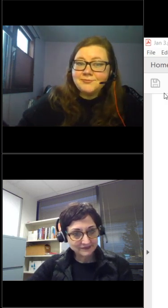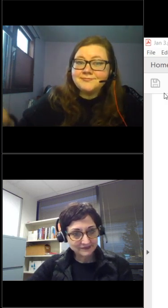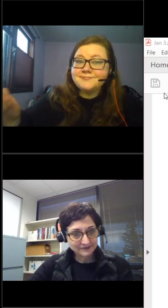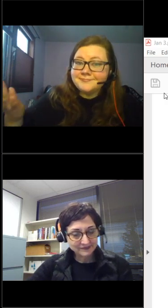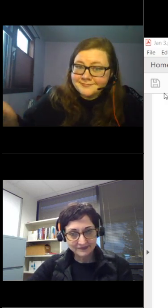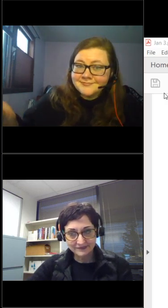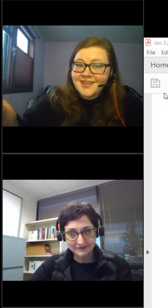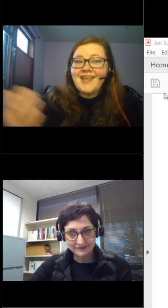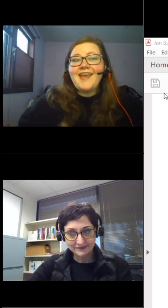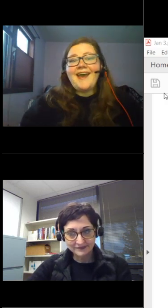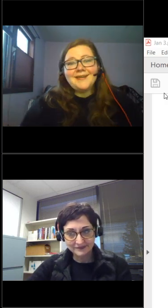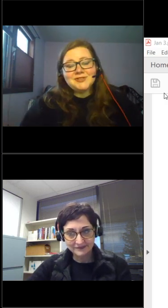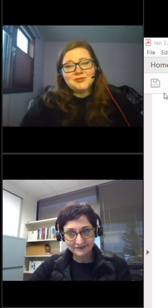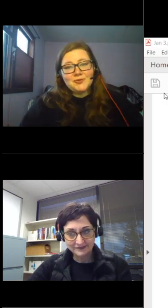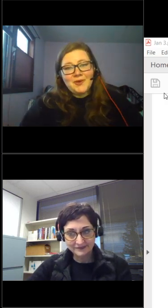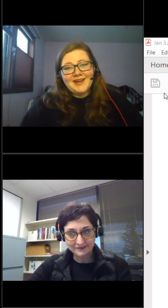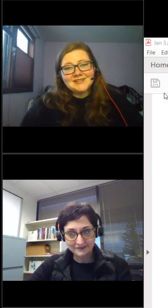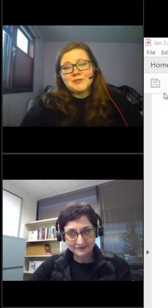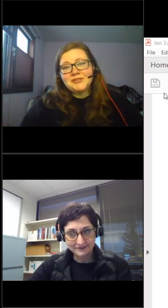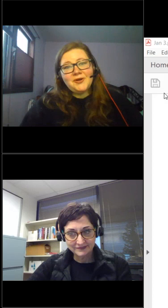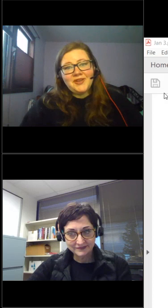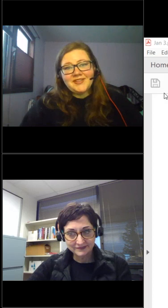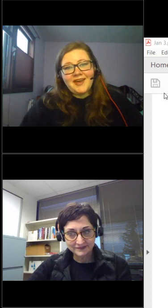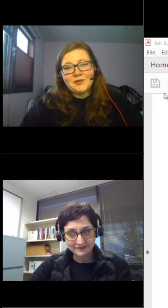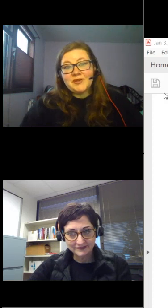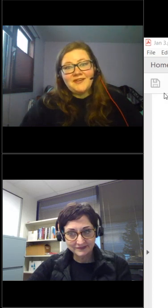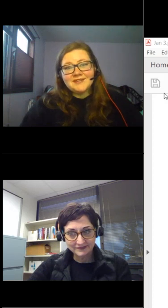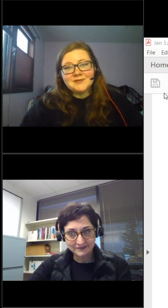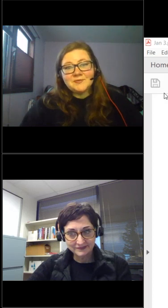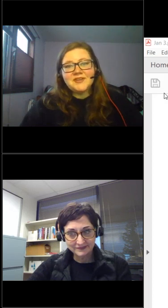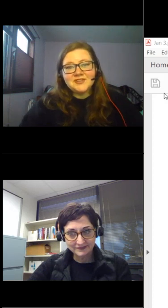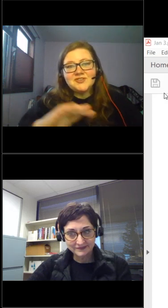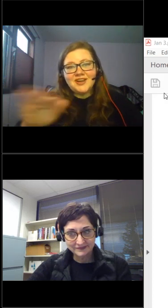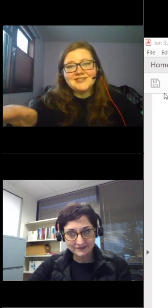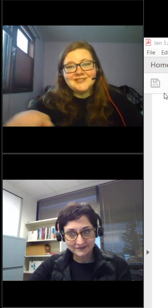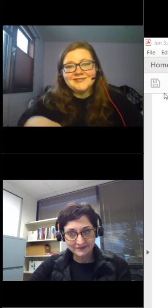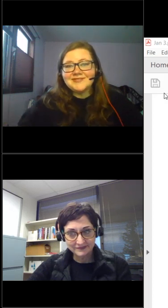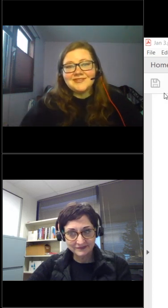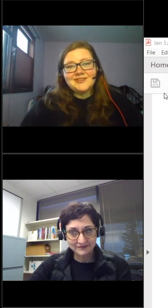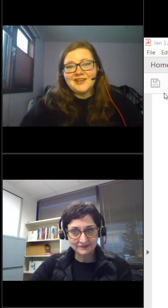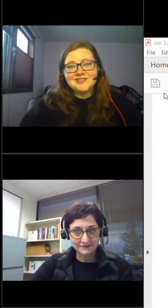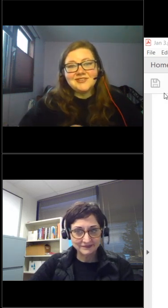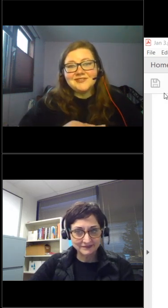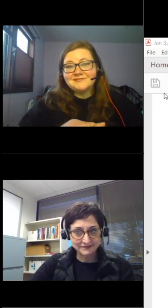know, and do your best. We know that that'll be awesome because you guys are